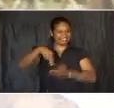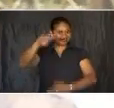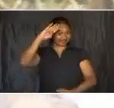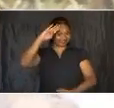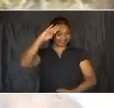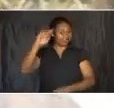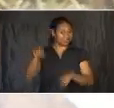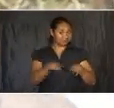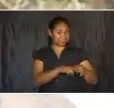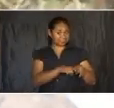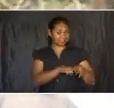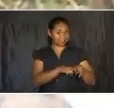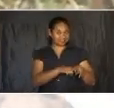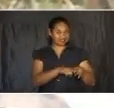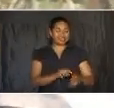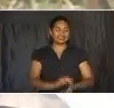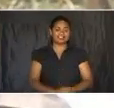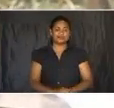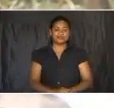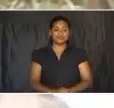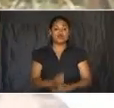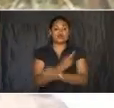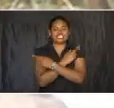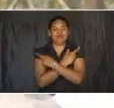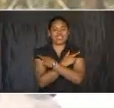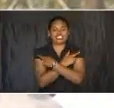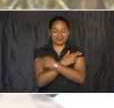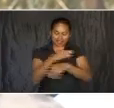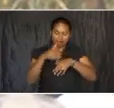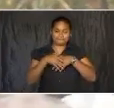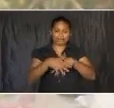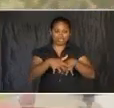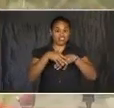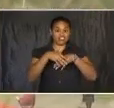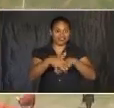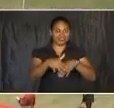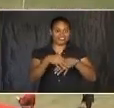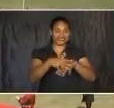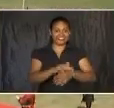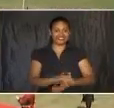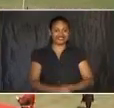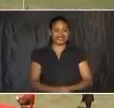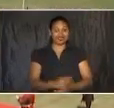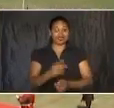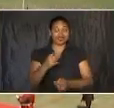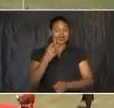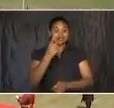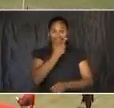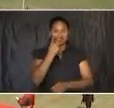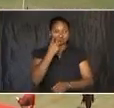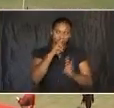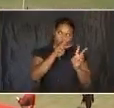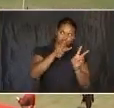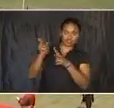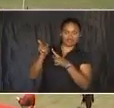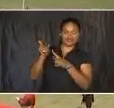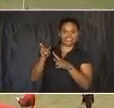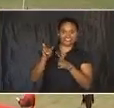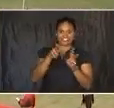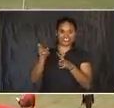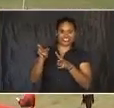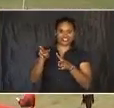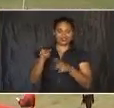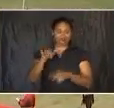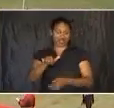pay compliments to His Excellency the President in their march past by the eyes right and the officers paying their salute.